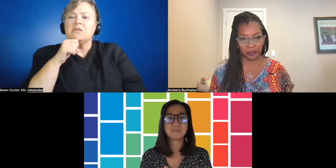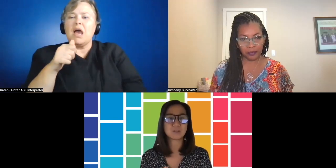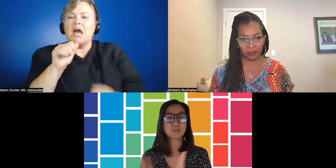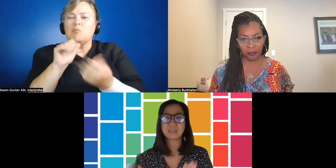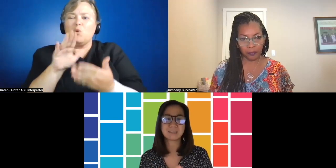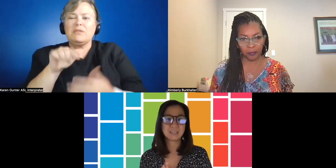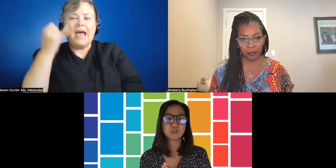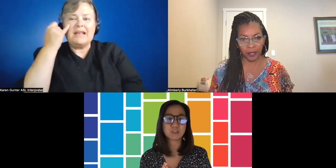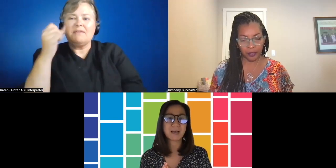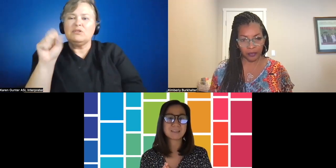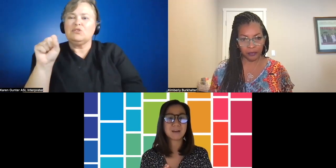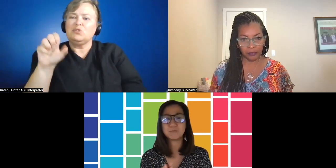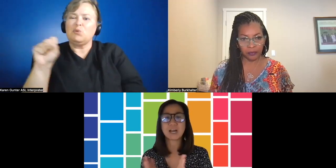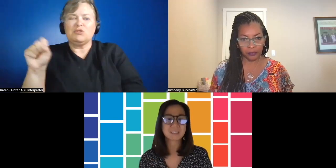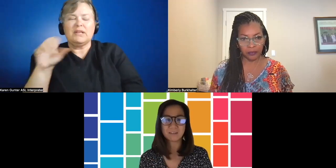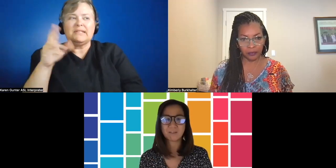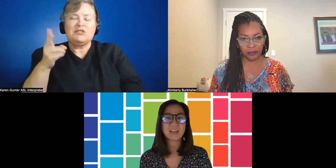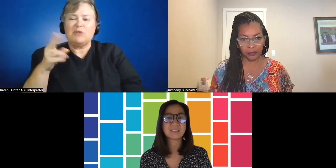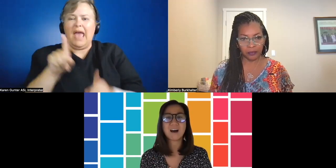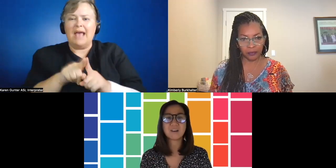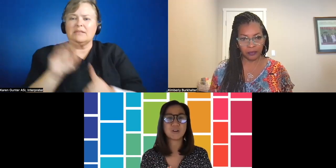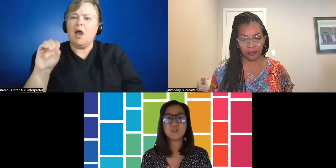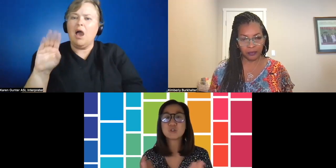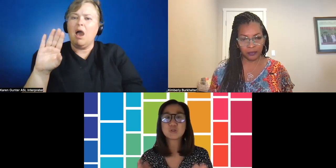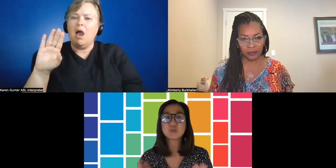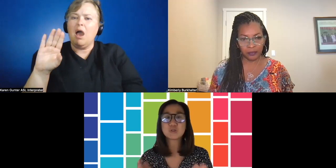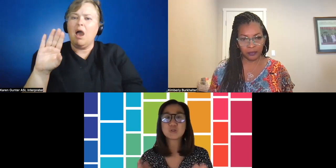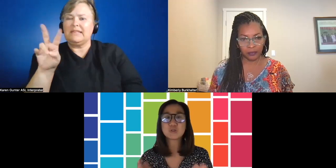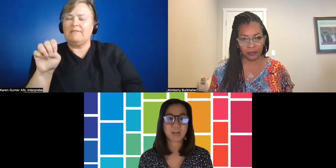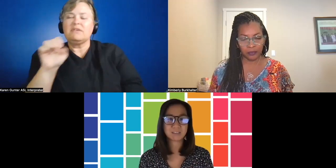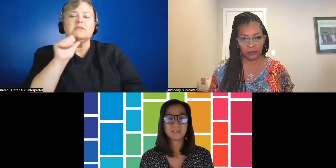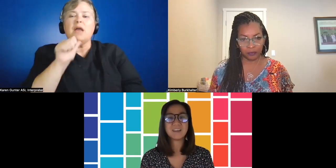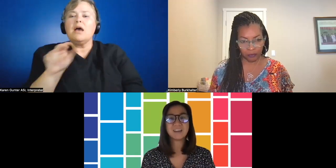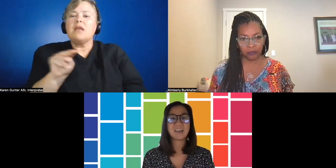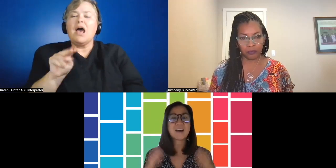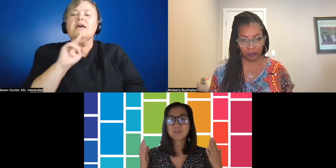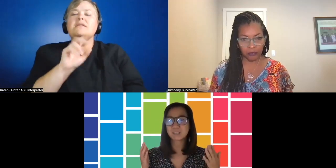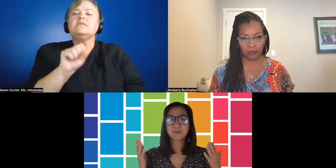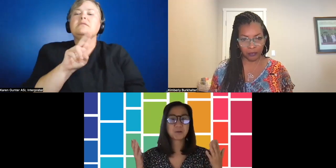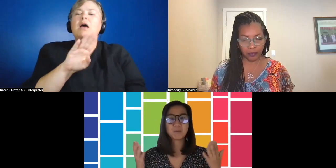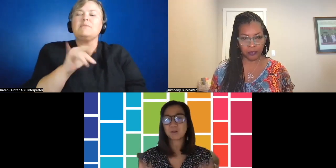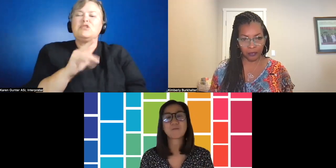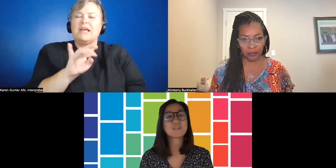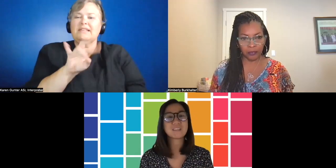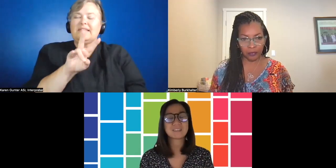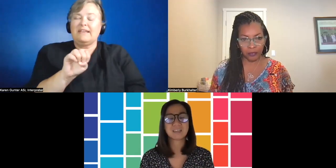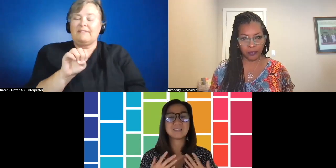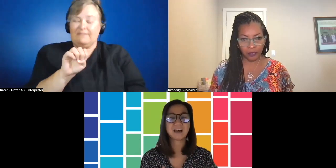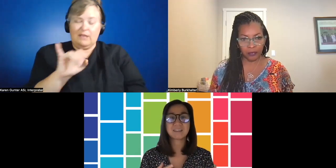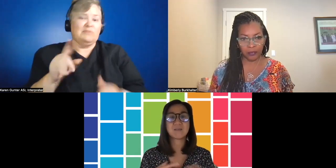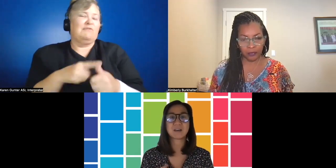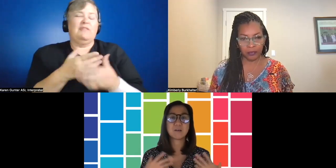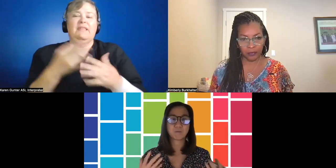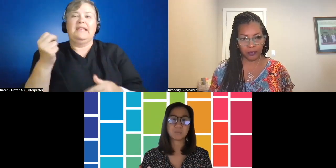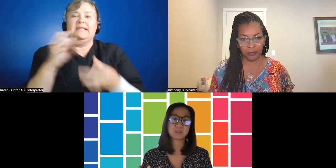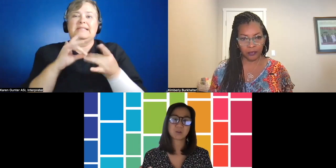idea of social studies and history as objective, right? It's not neutral, it's subjective. And that was like literally one of the first things that he said, and that